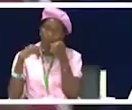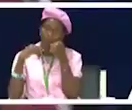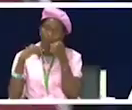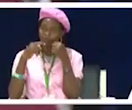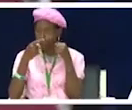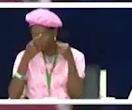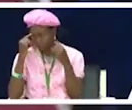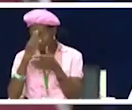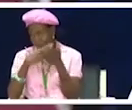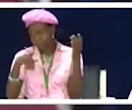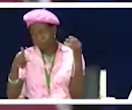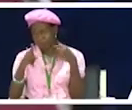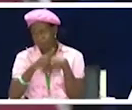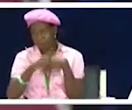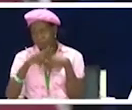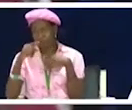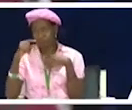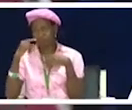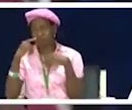Because some of you